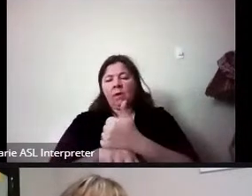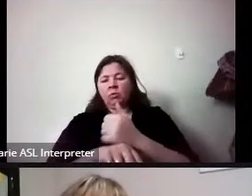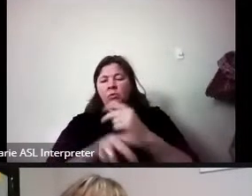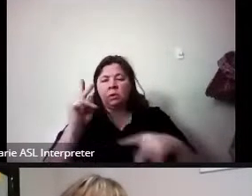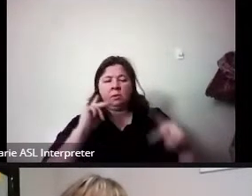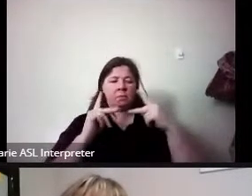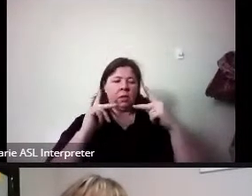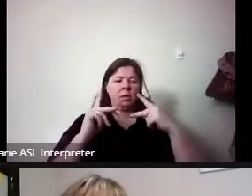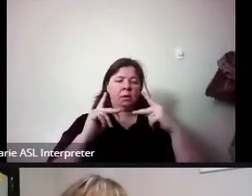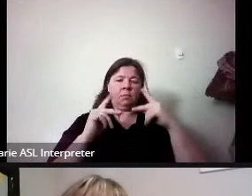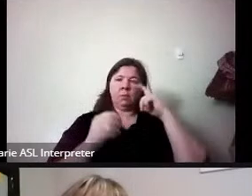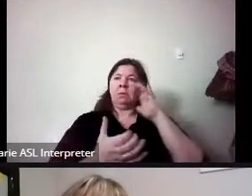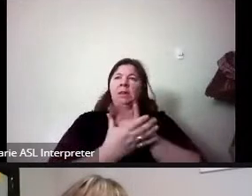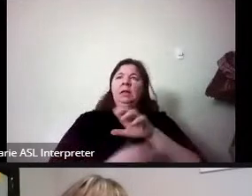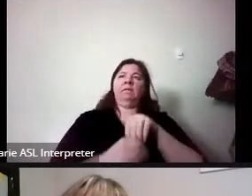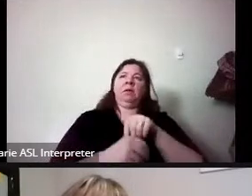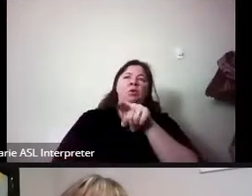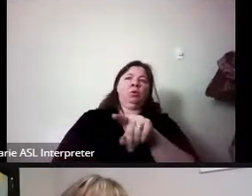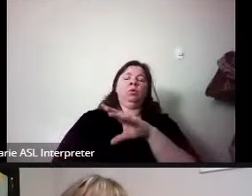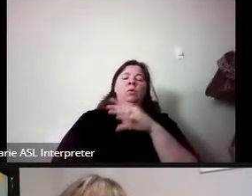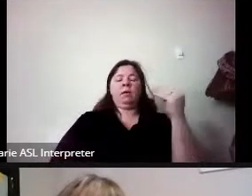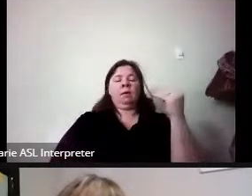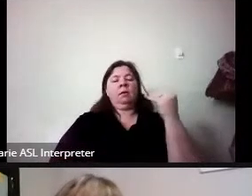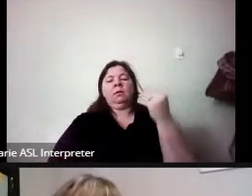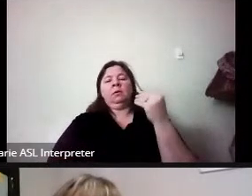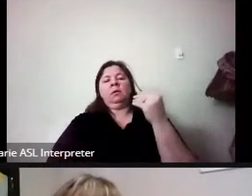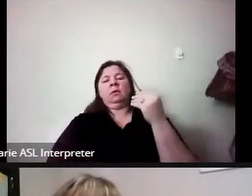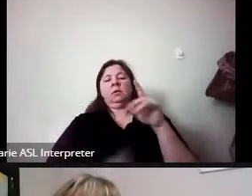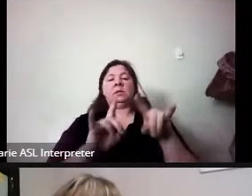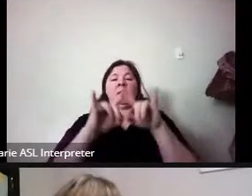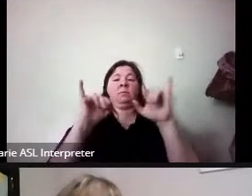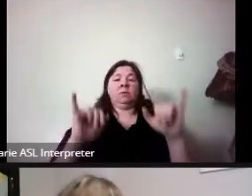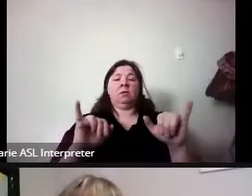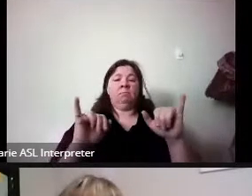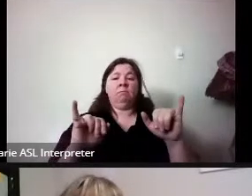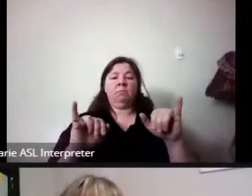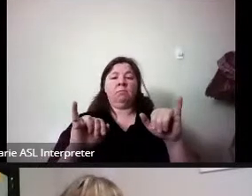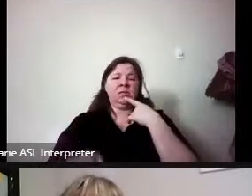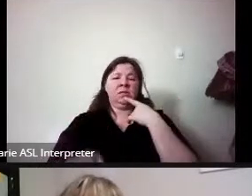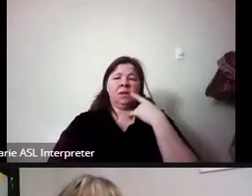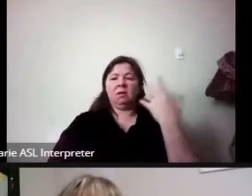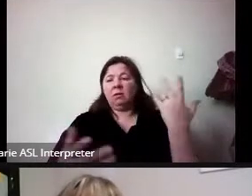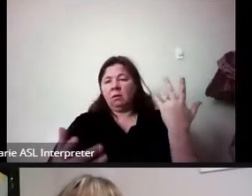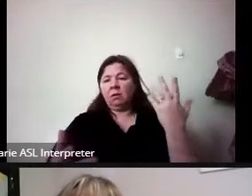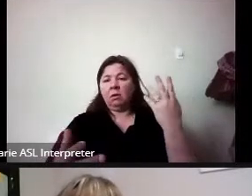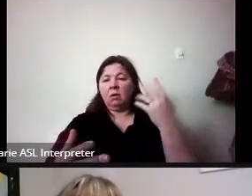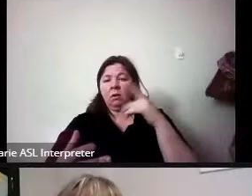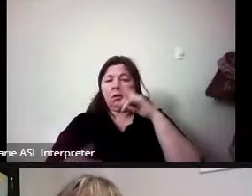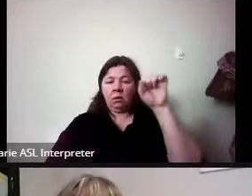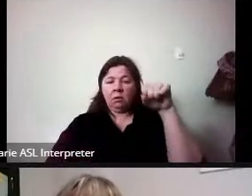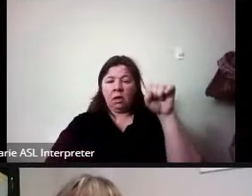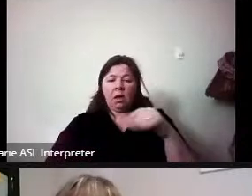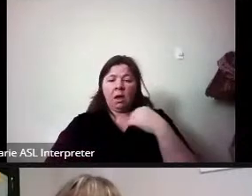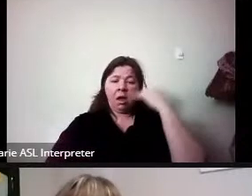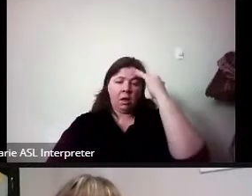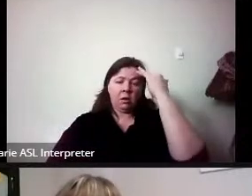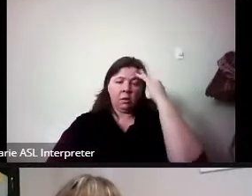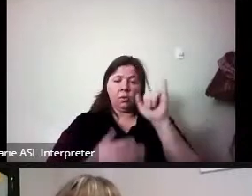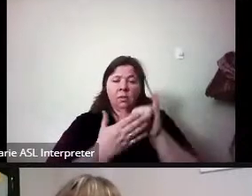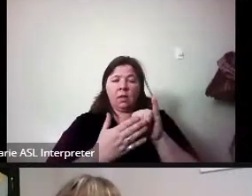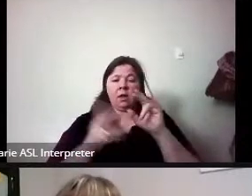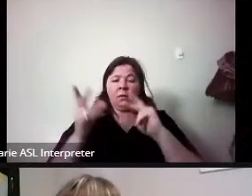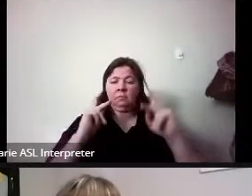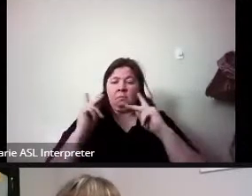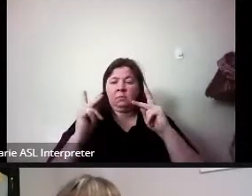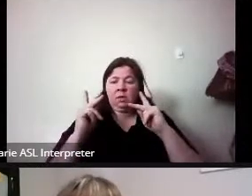are believing you, and but at the same time, he said, "Okay, GURSMINDER, yeah, I know that